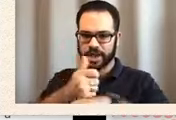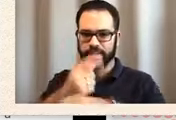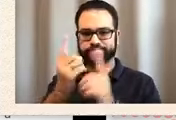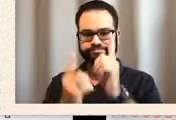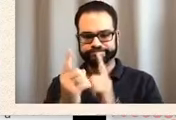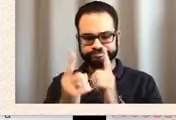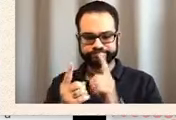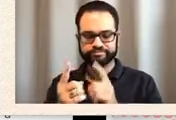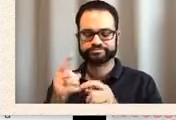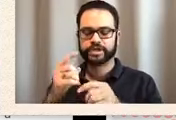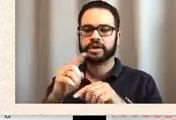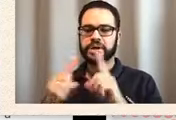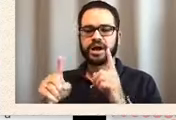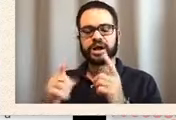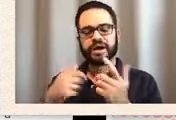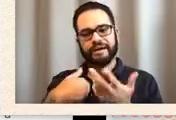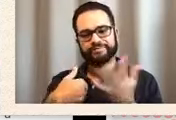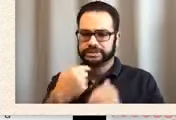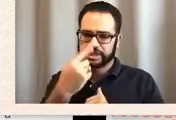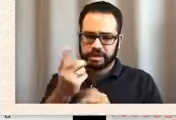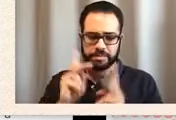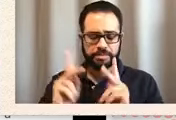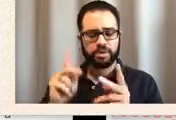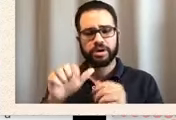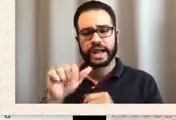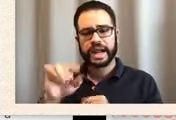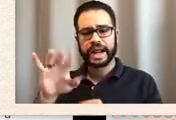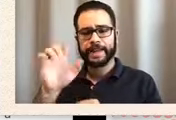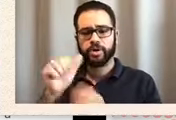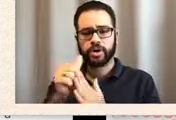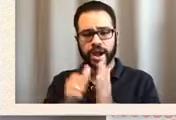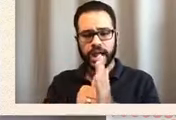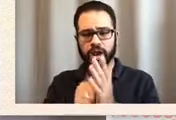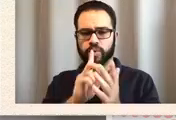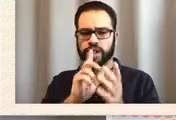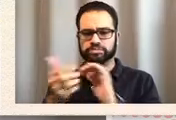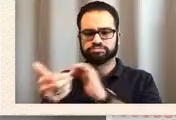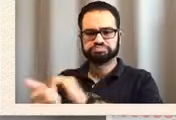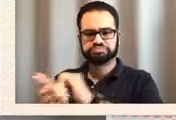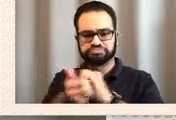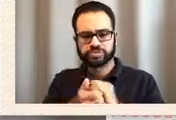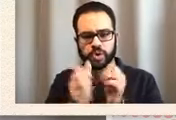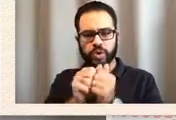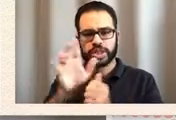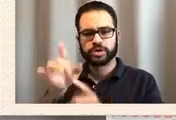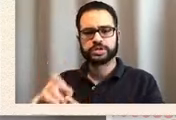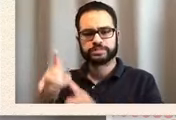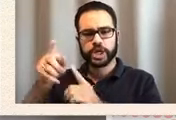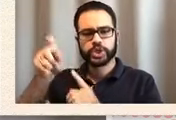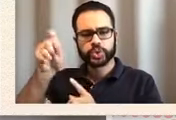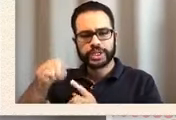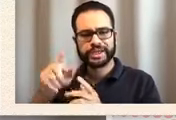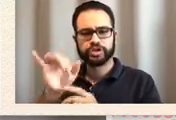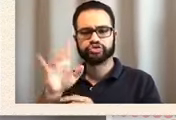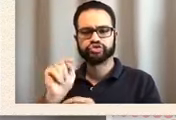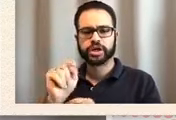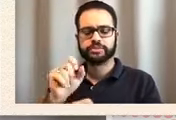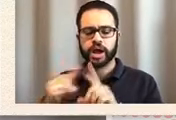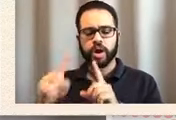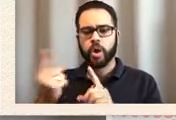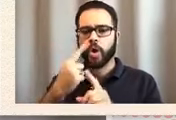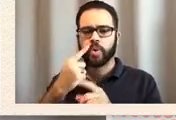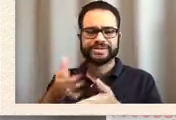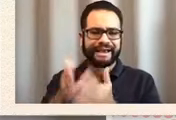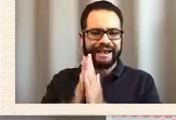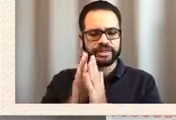tell people, ABLE accounts often work in conjunction with third-party special needs trusts, but always seek a financial professional or